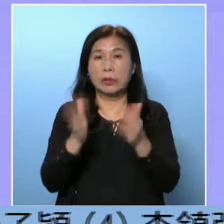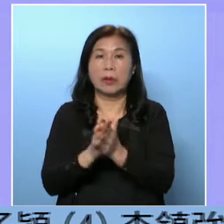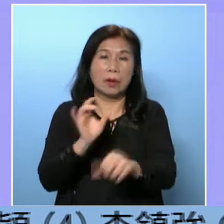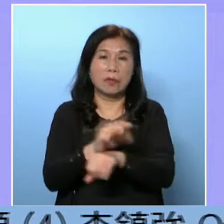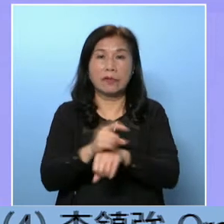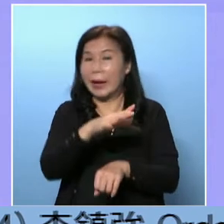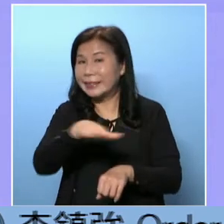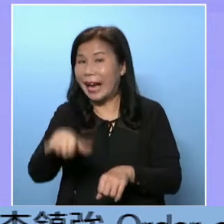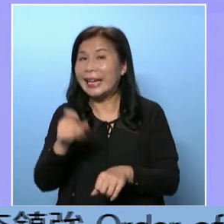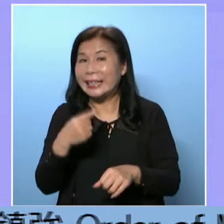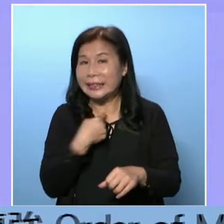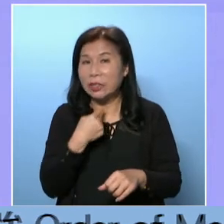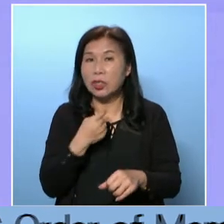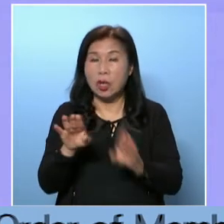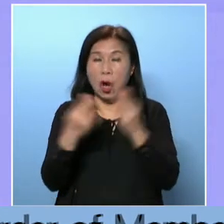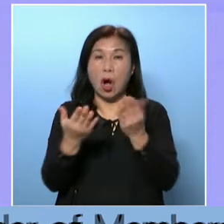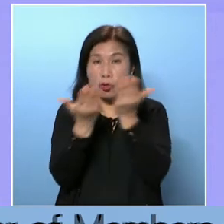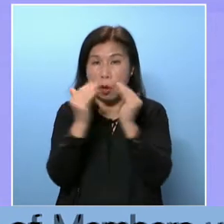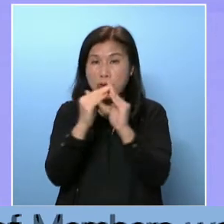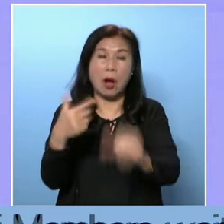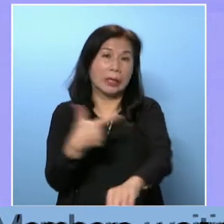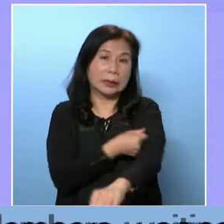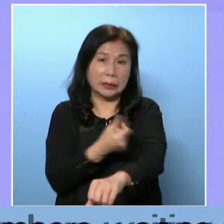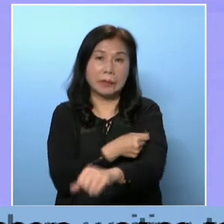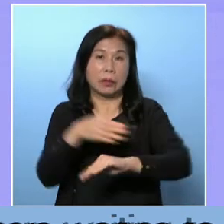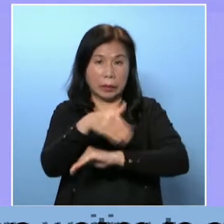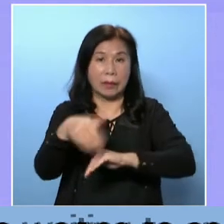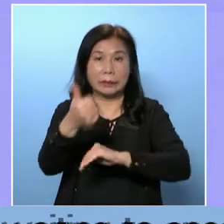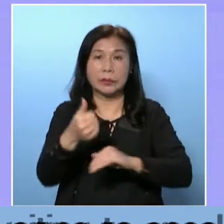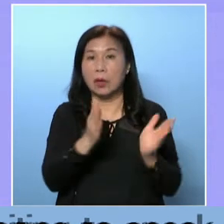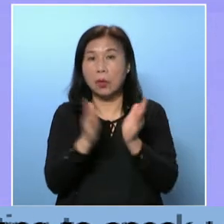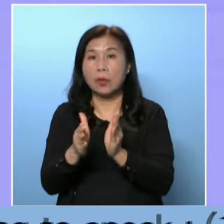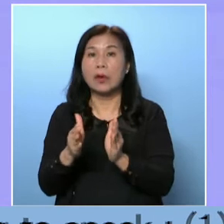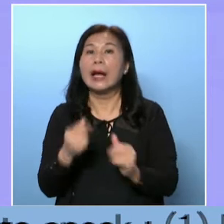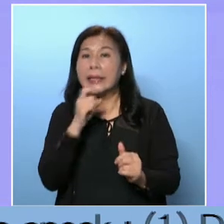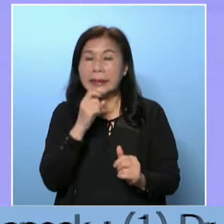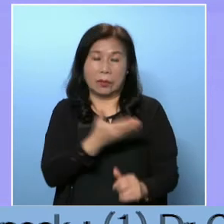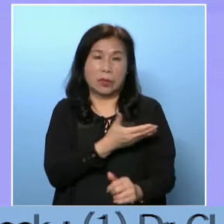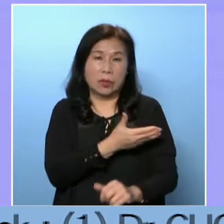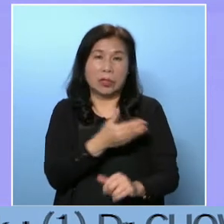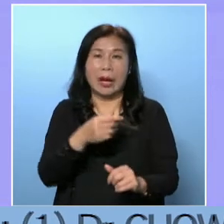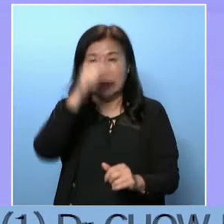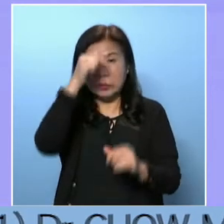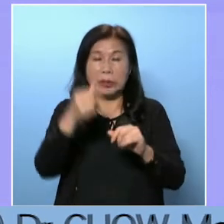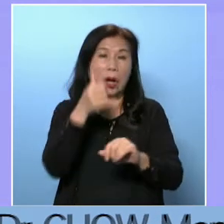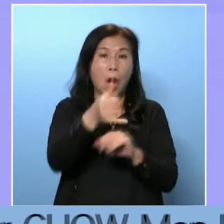should coordinate its efforts and resume the